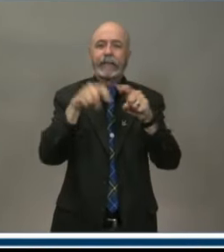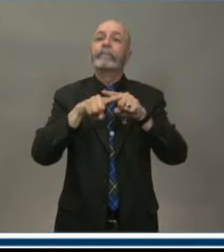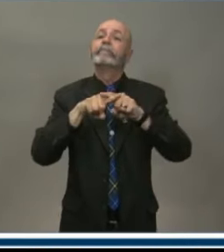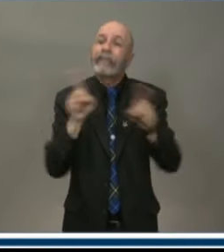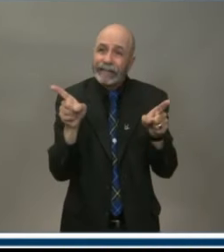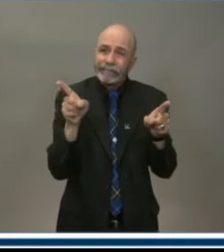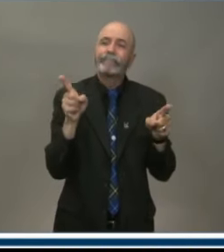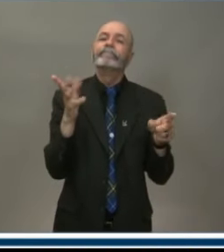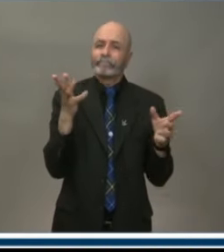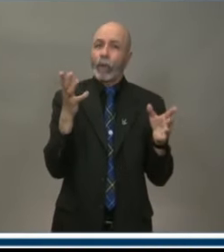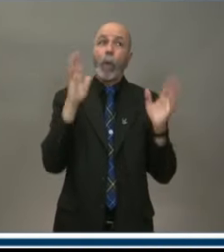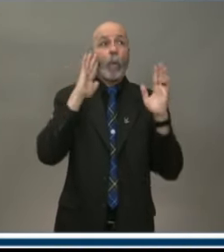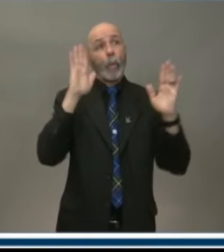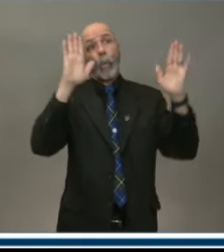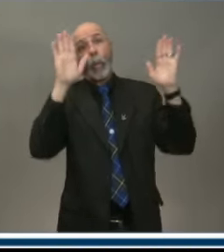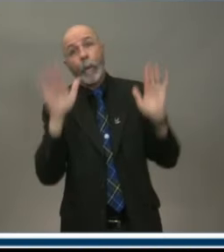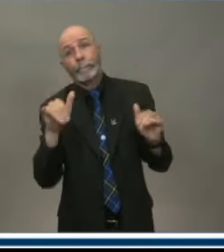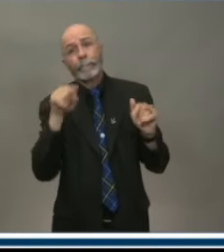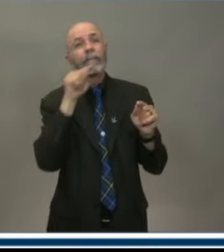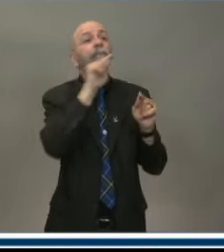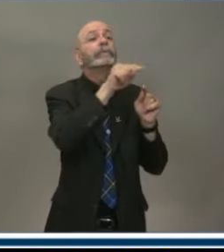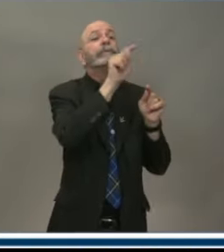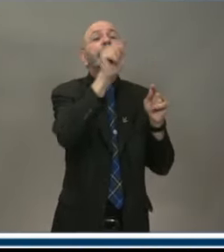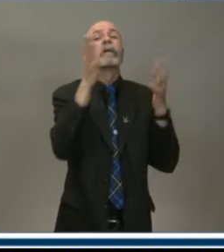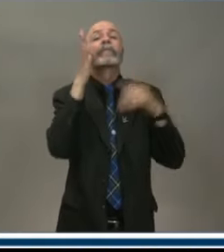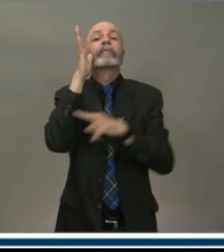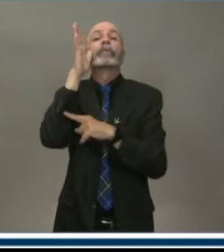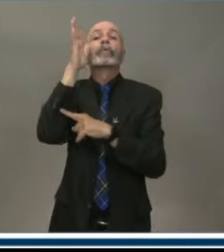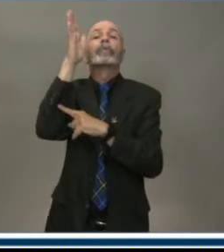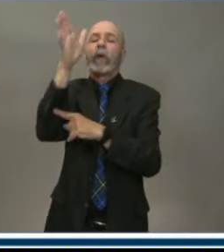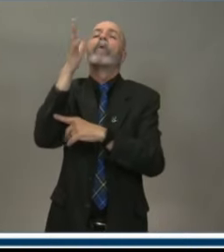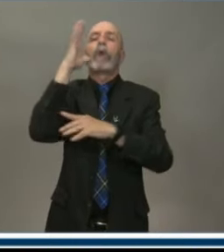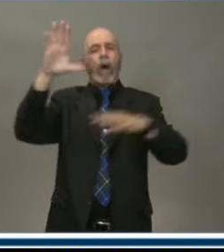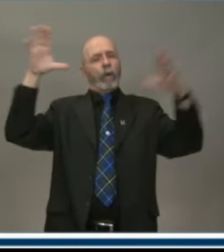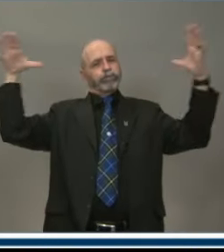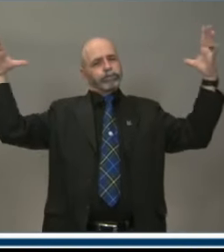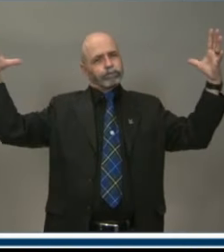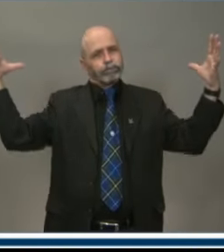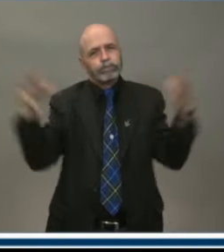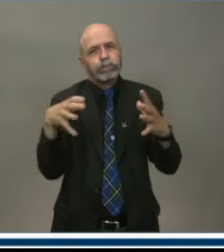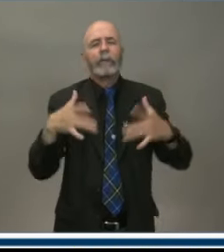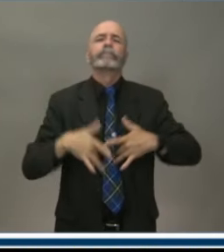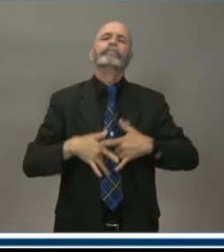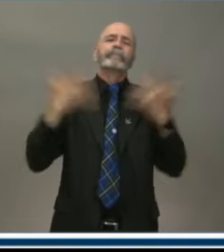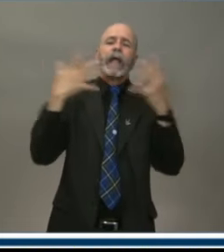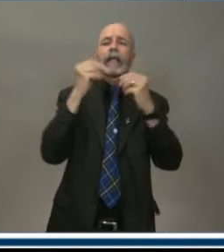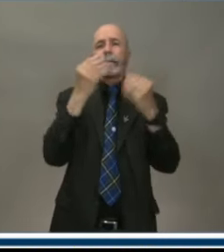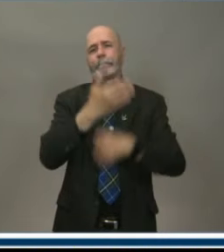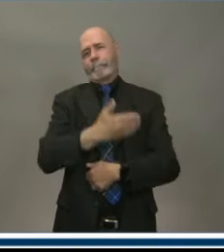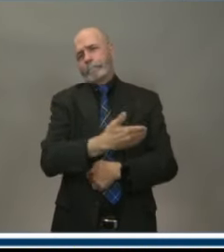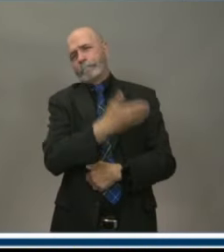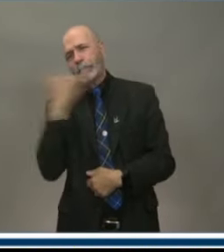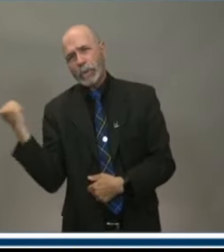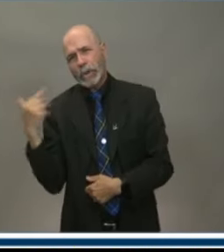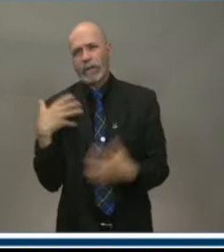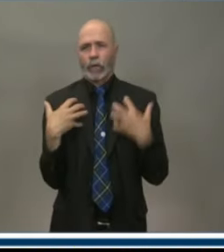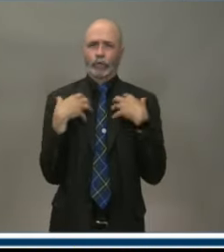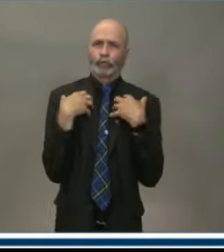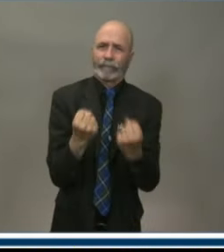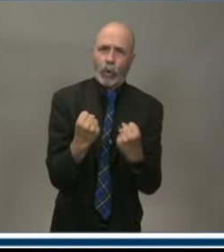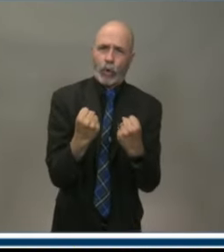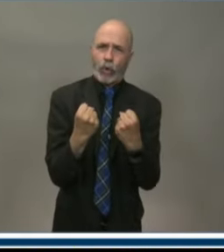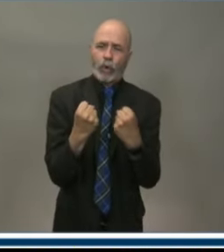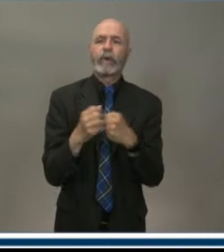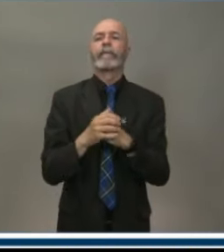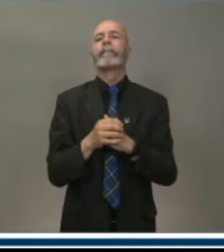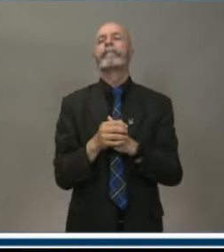in the future, and we will all recover this together. And I wish everyone celebrating Ramadan a